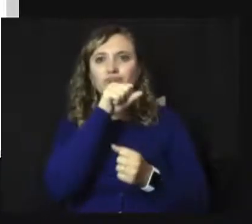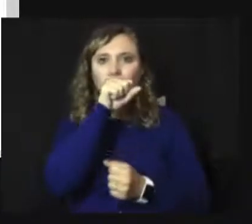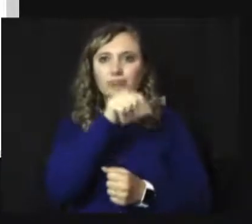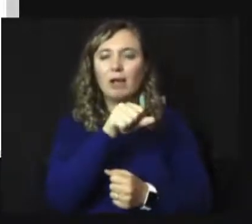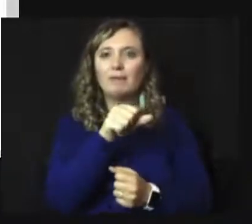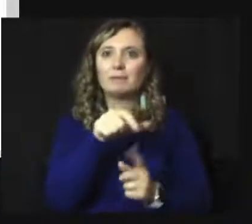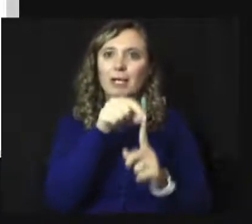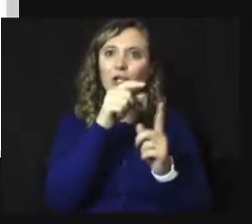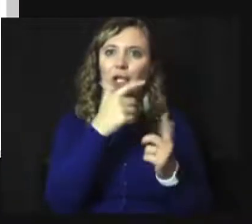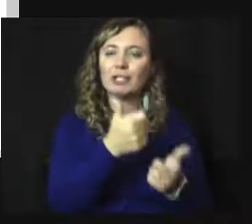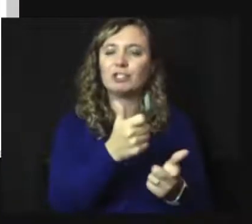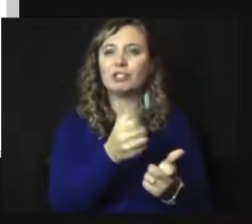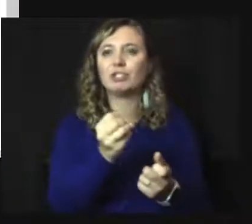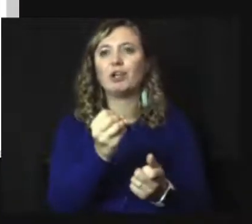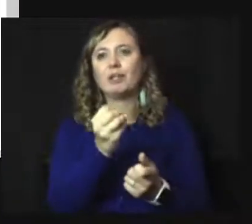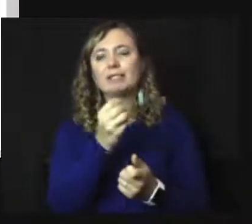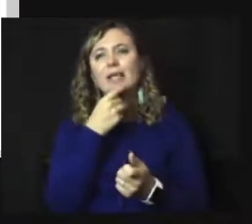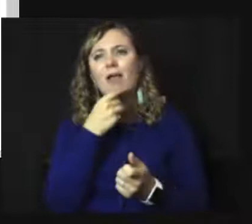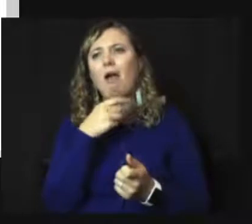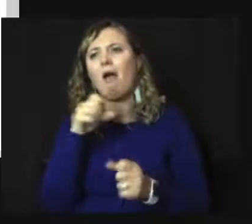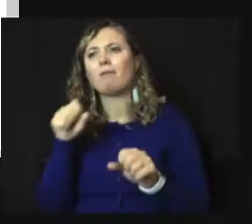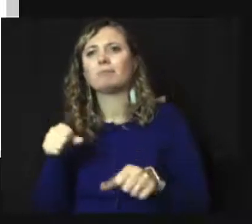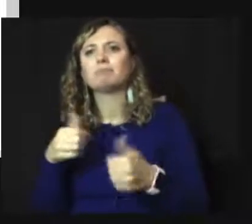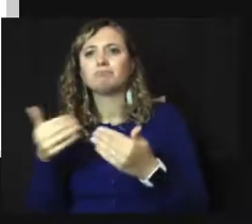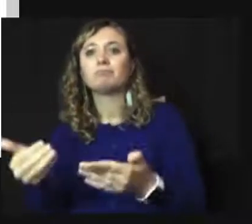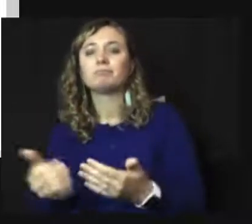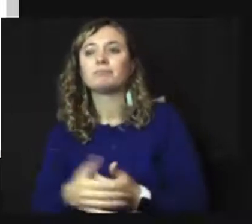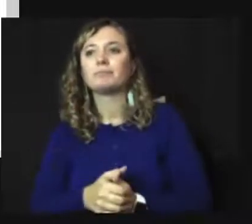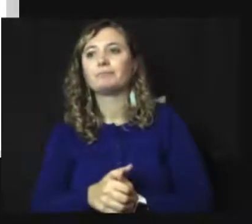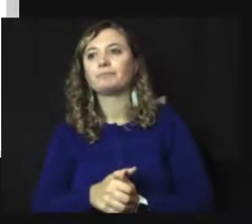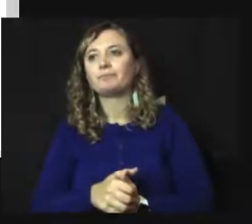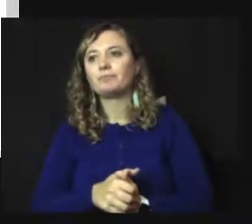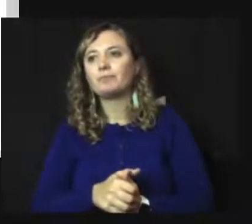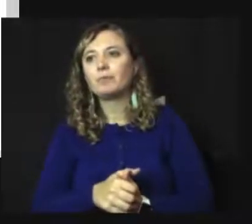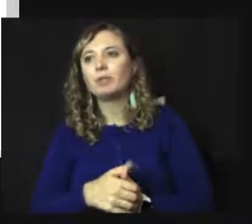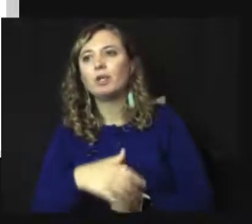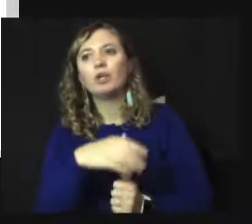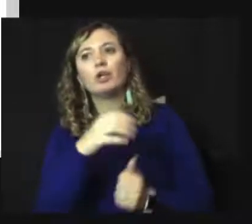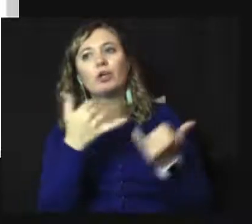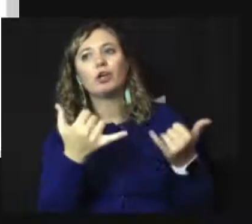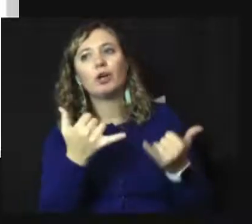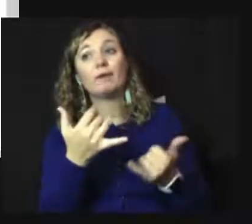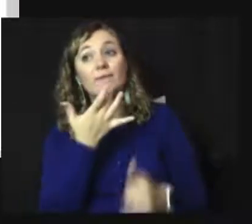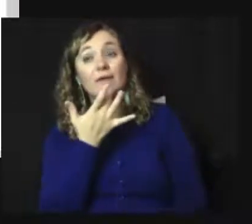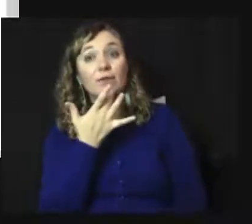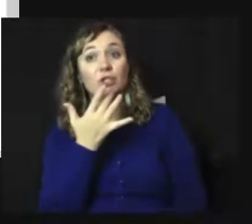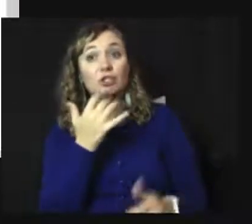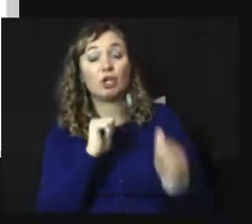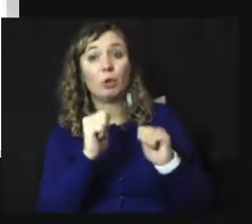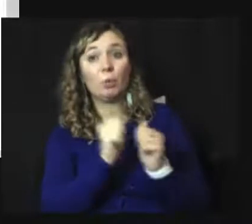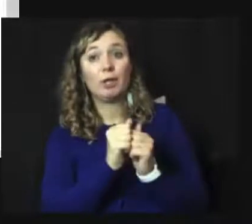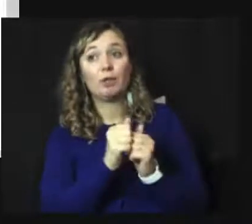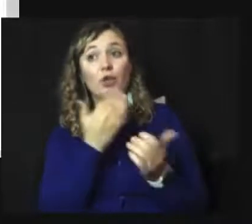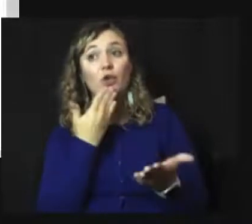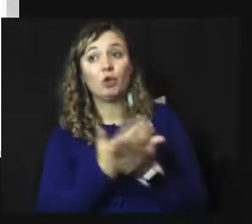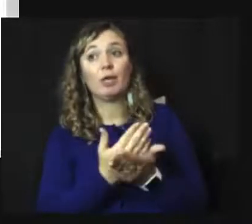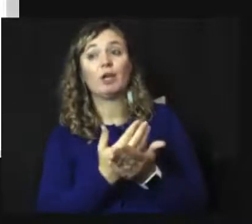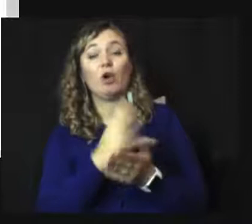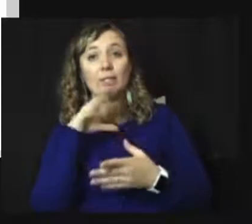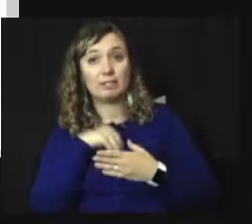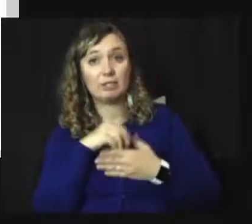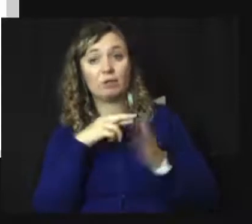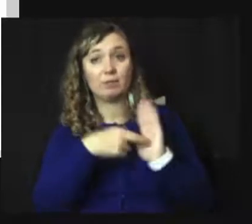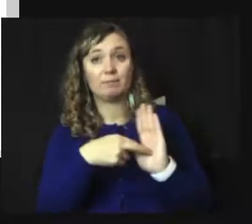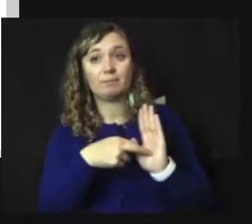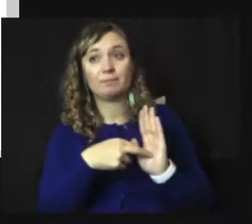Current favorite show with good autistic representation. This is a good question. I really enjoy